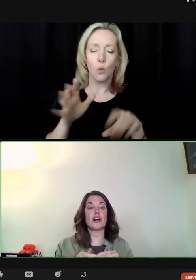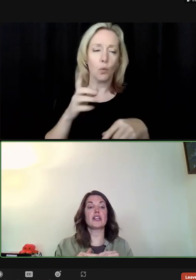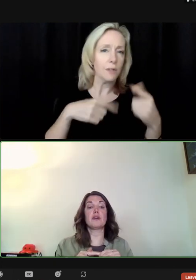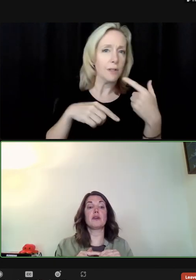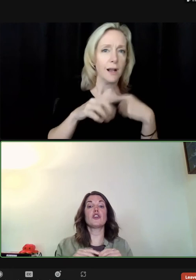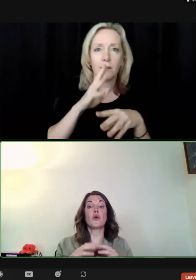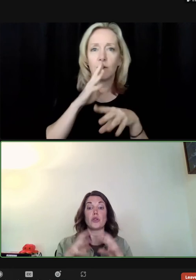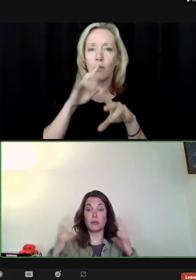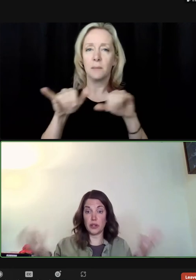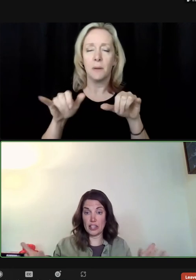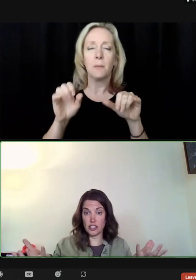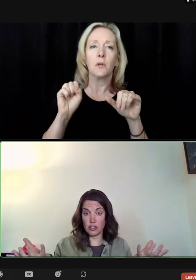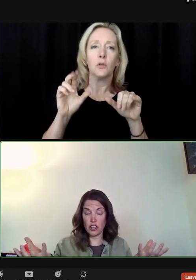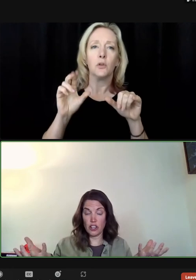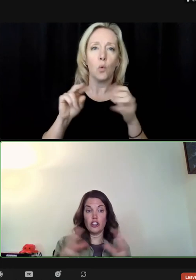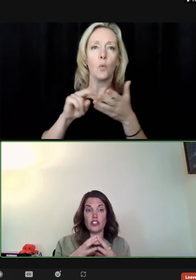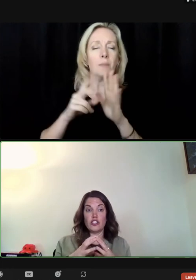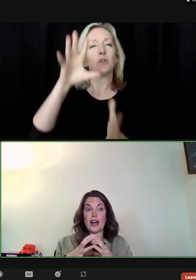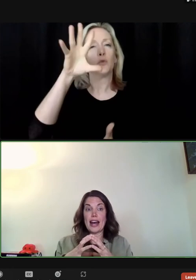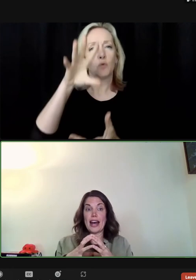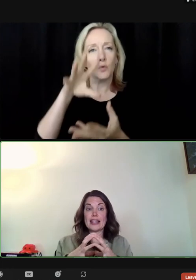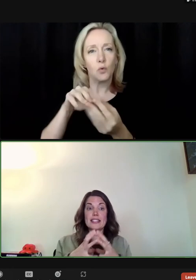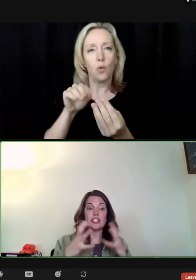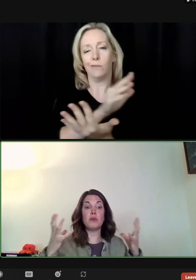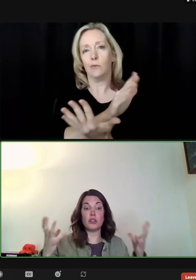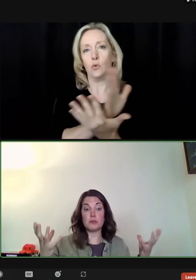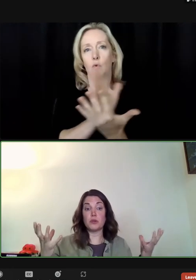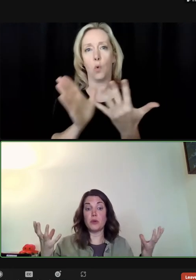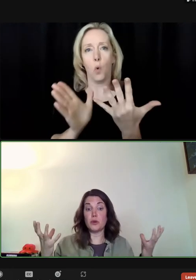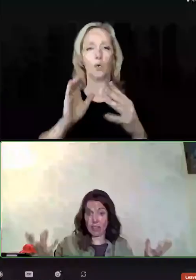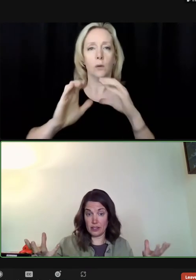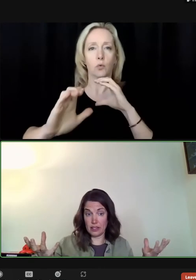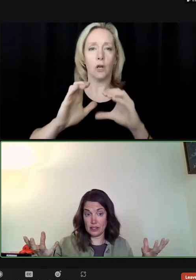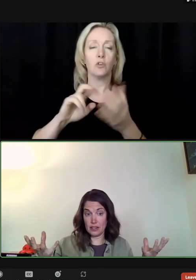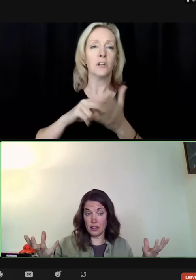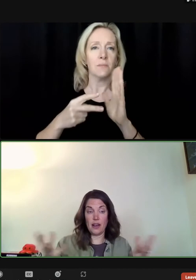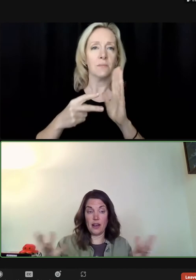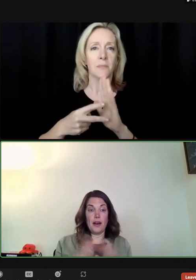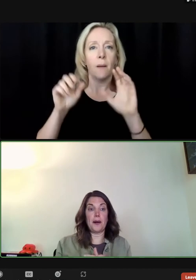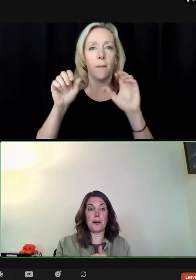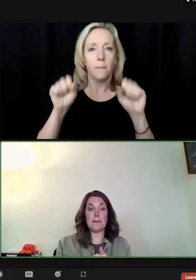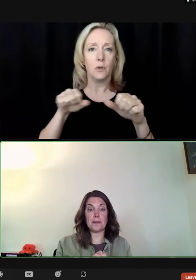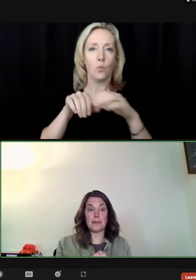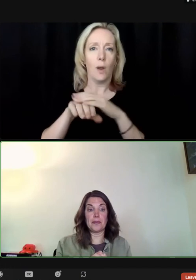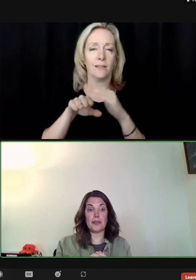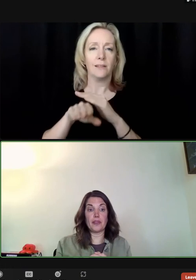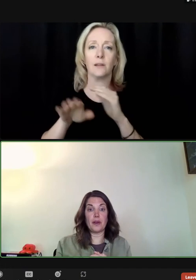communication. We're talking about total communication. So access to multiple modalities,